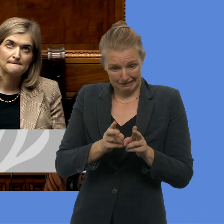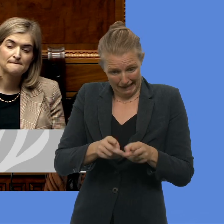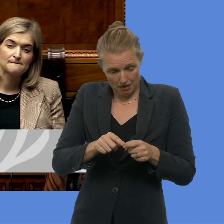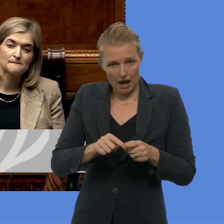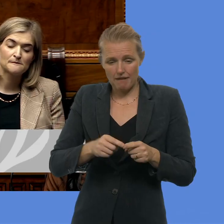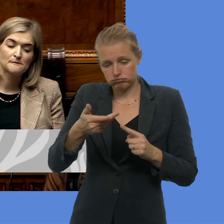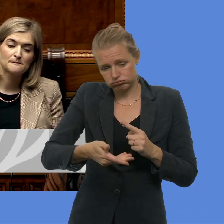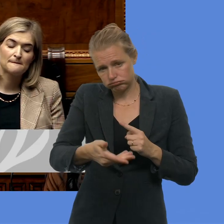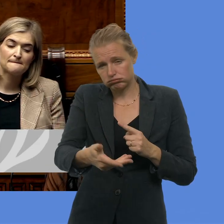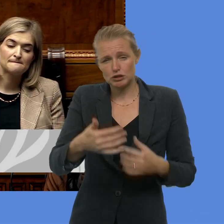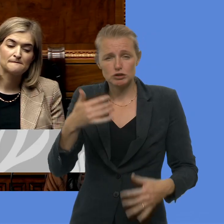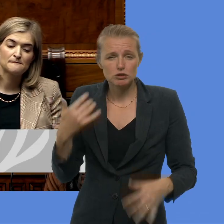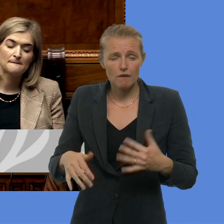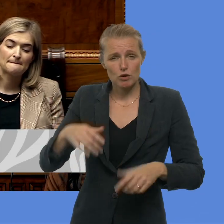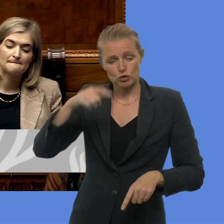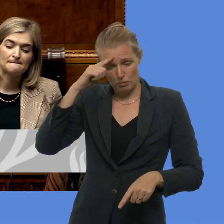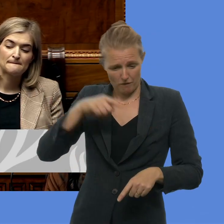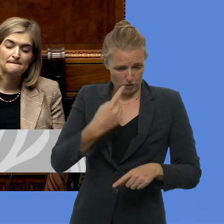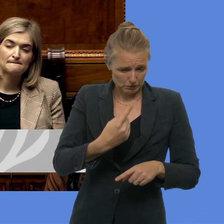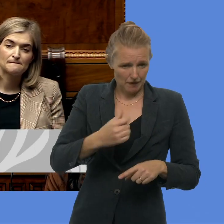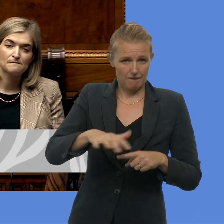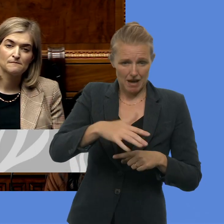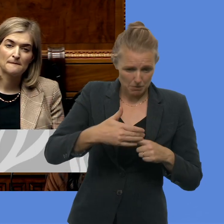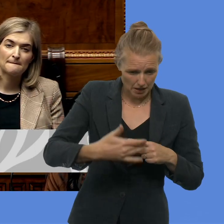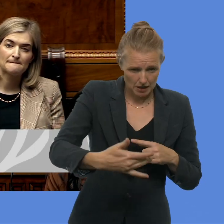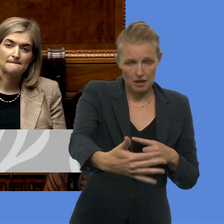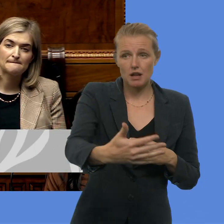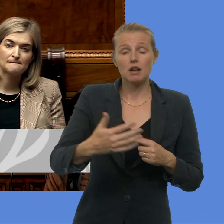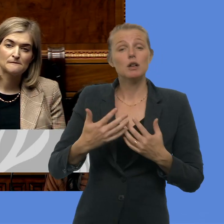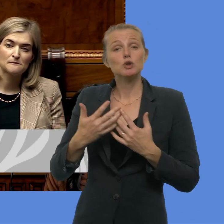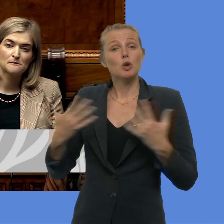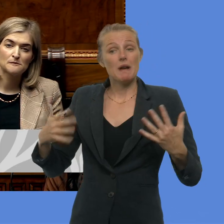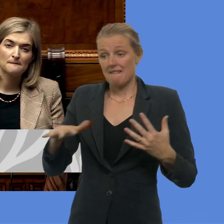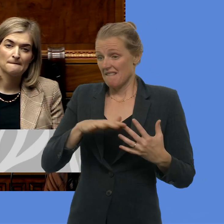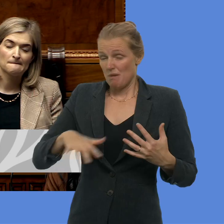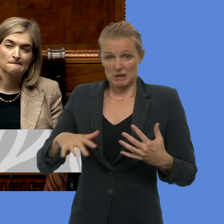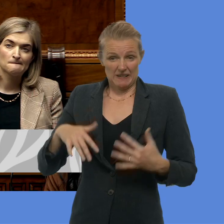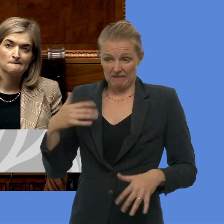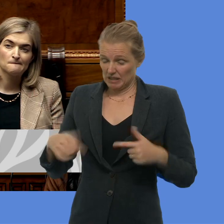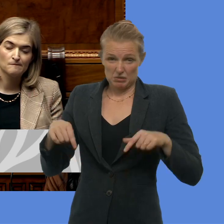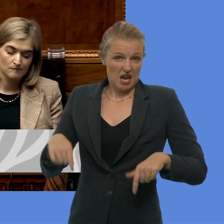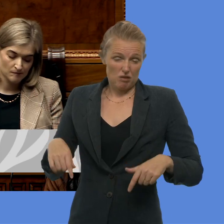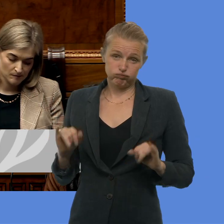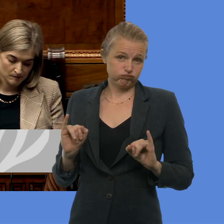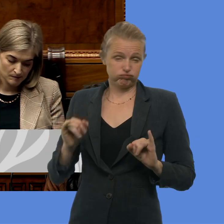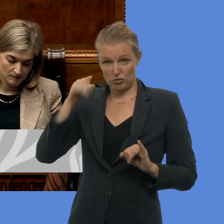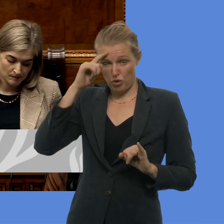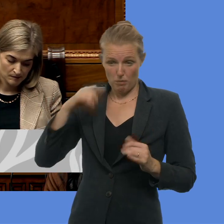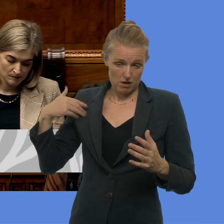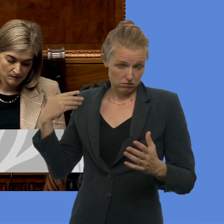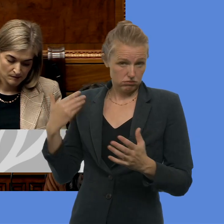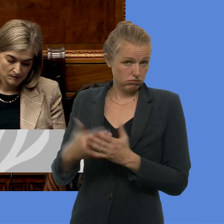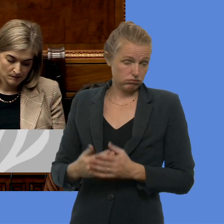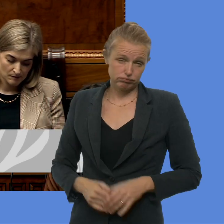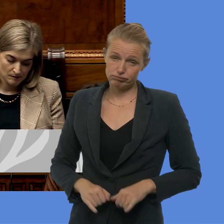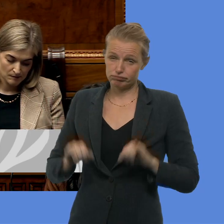trauma. Given the deep suffering and trauma carried by so many families and victims right across our society and beyond,